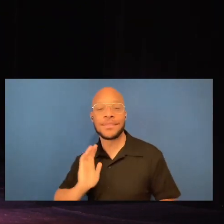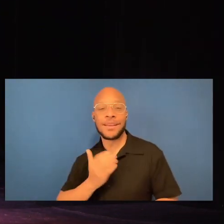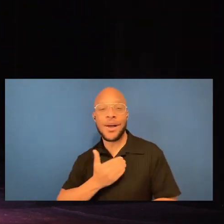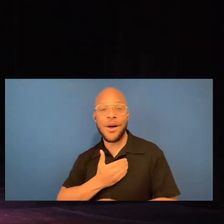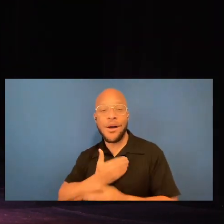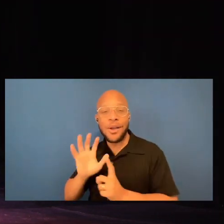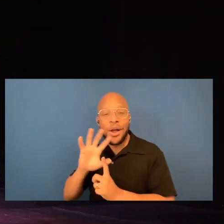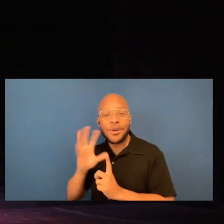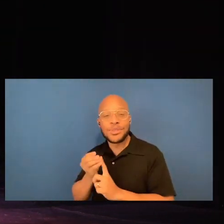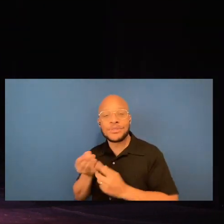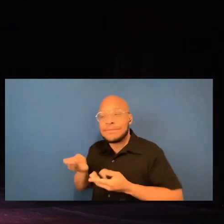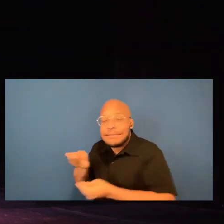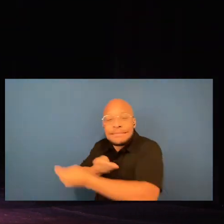work, or whether it's all of us in this room,